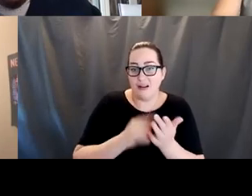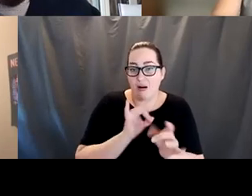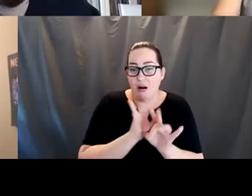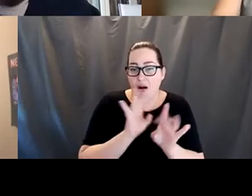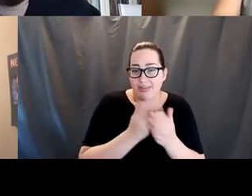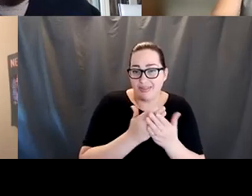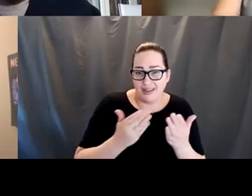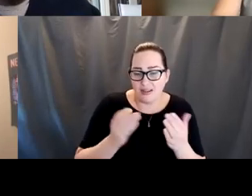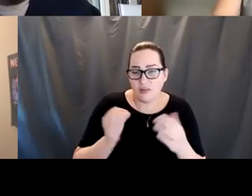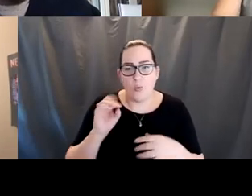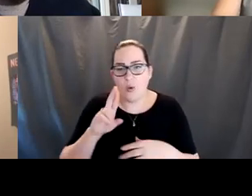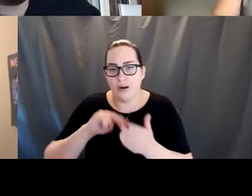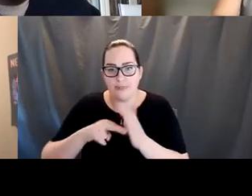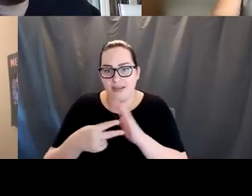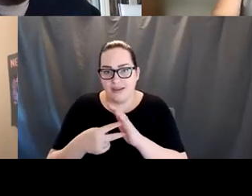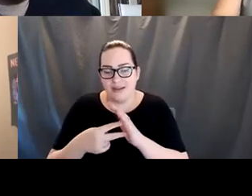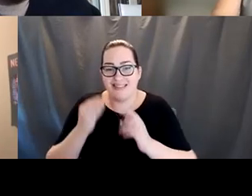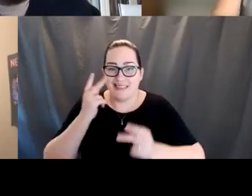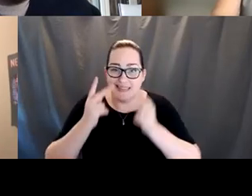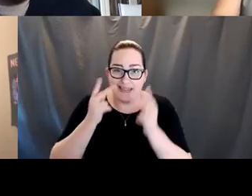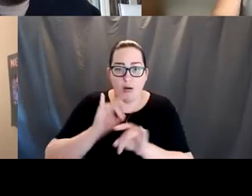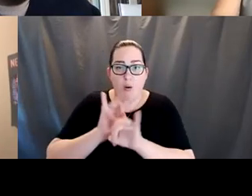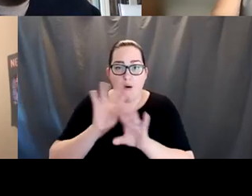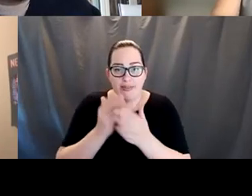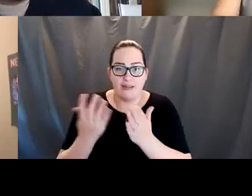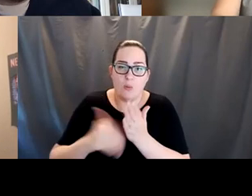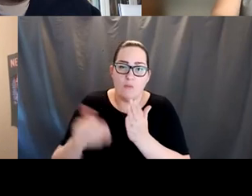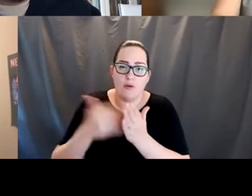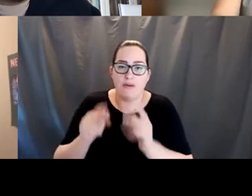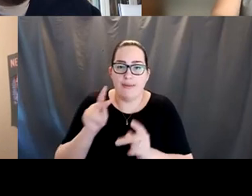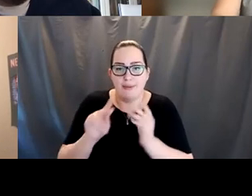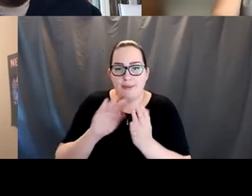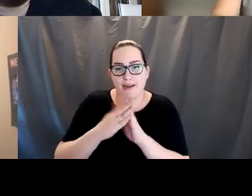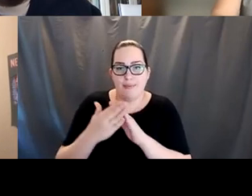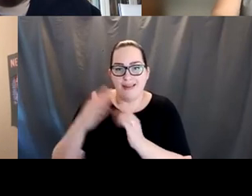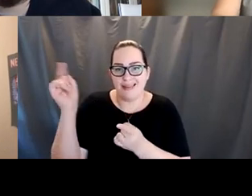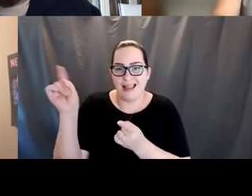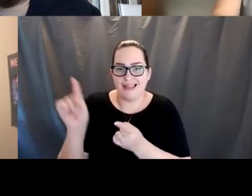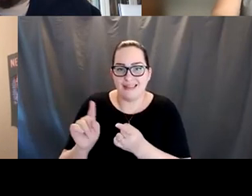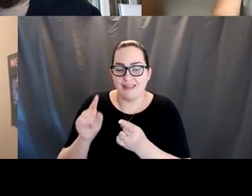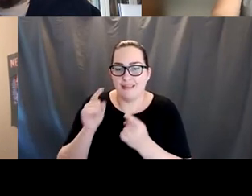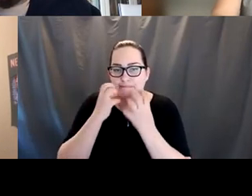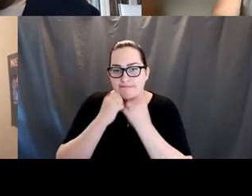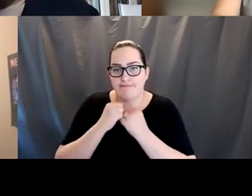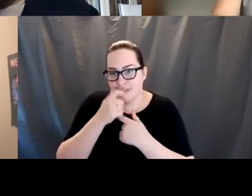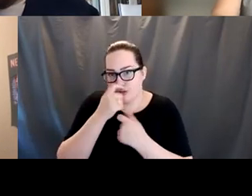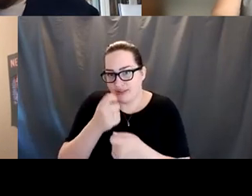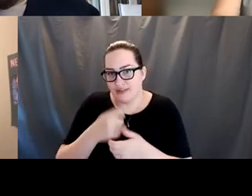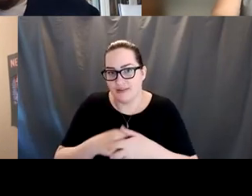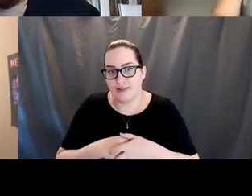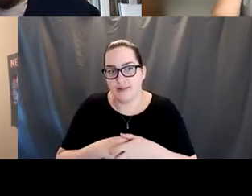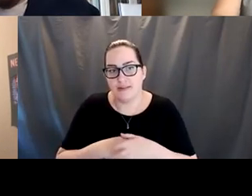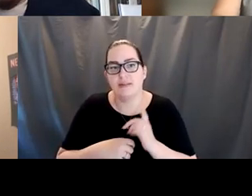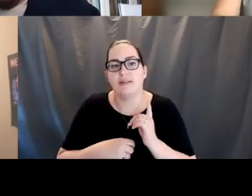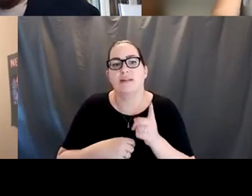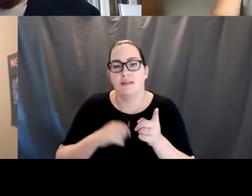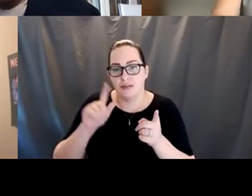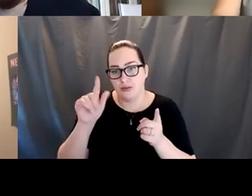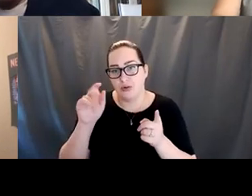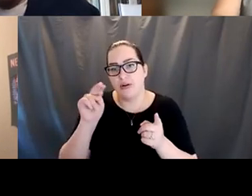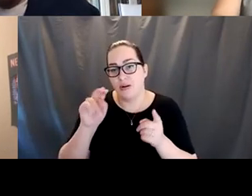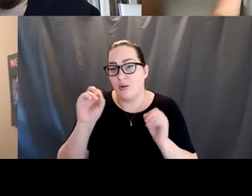Okay, so as we're waiting for those to come in and to see some of those responses, I keep thinking about this idea of moral courage. It's so